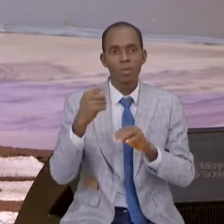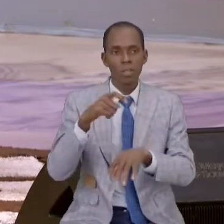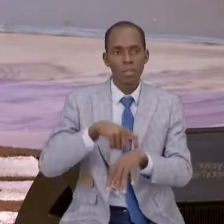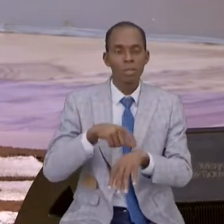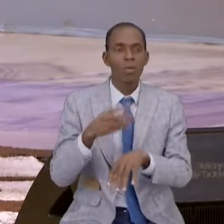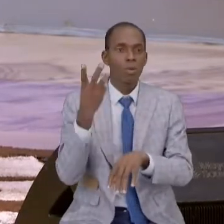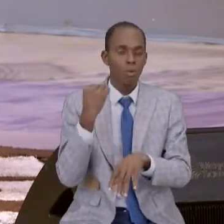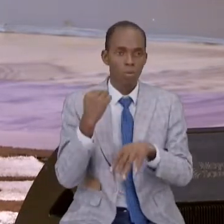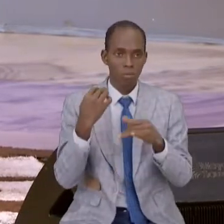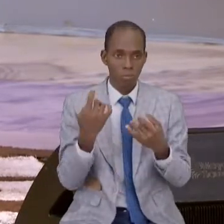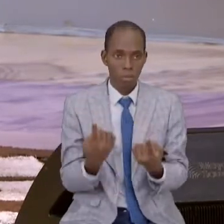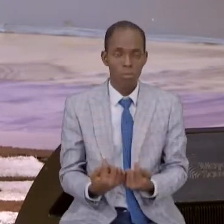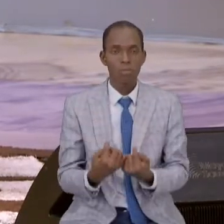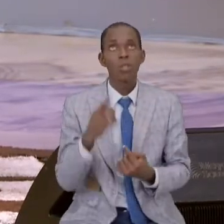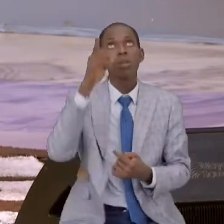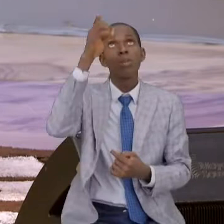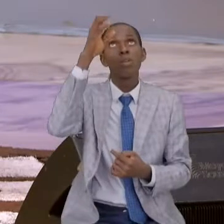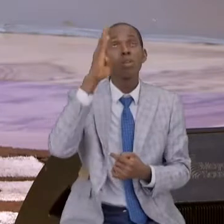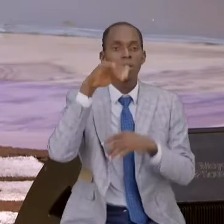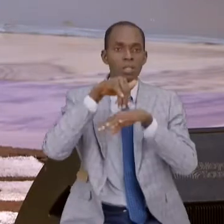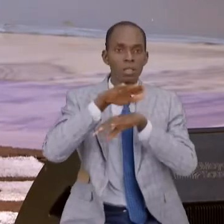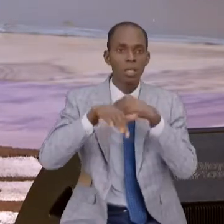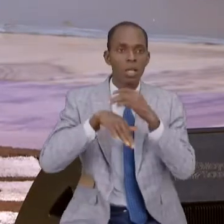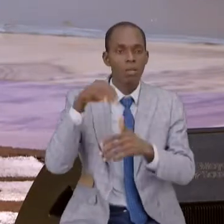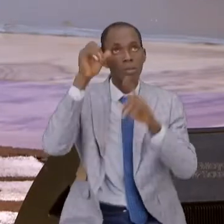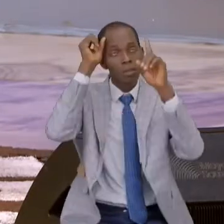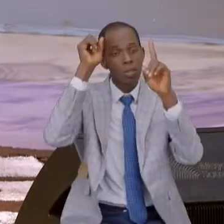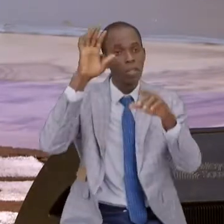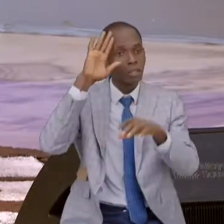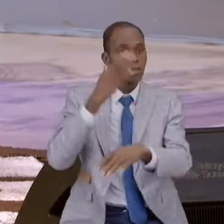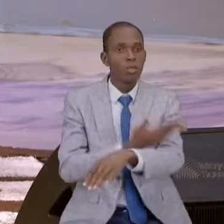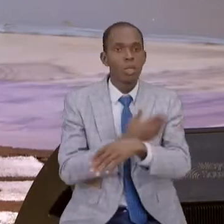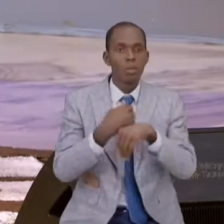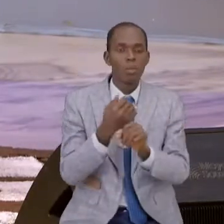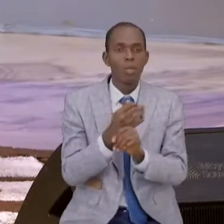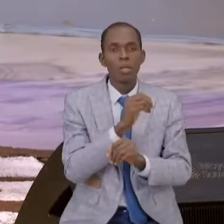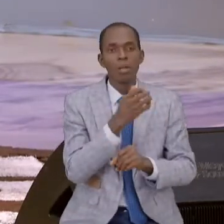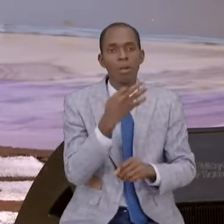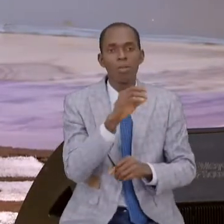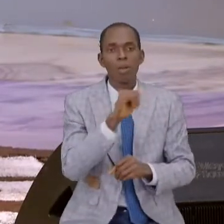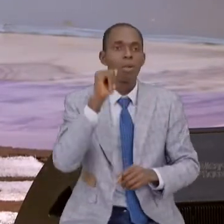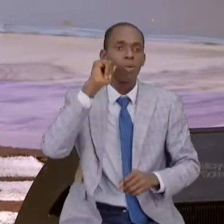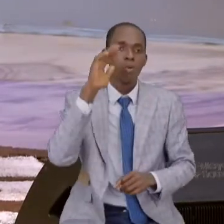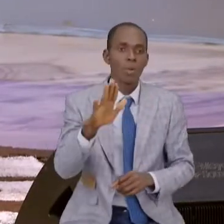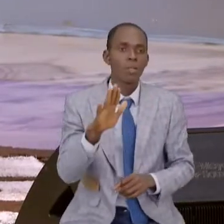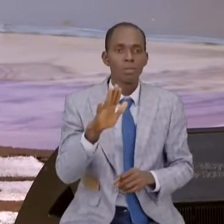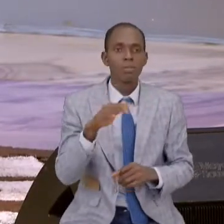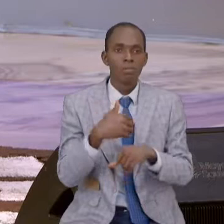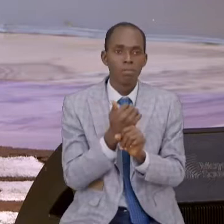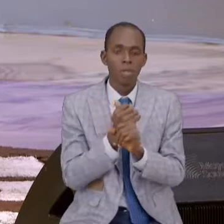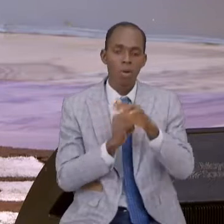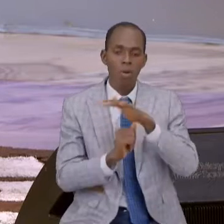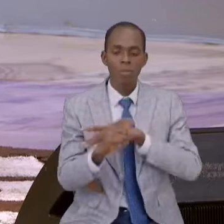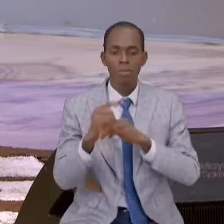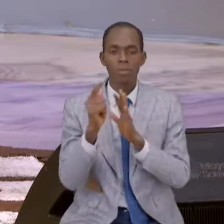was come, God sent forth a son, a made of a woman, made under the